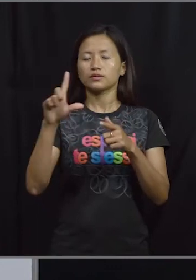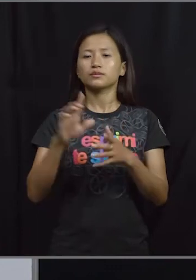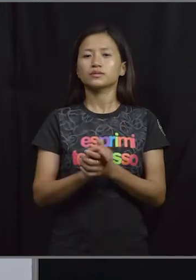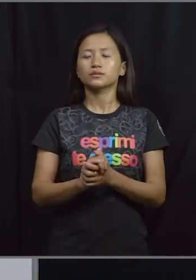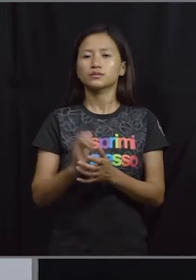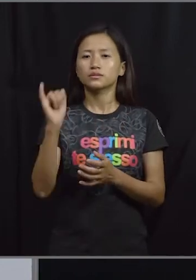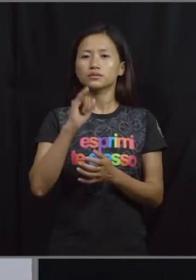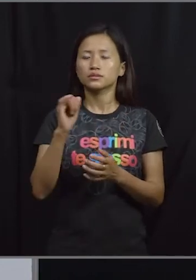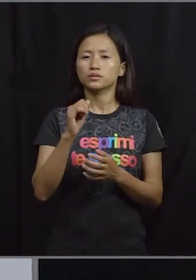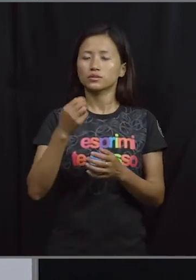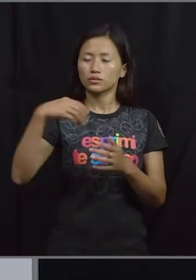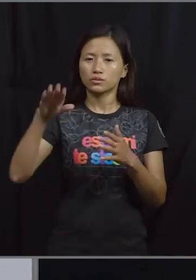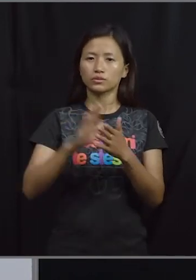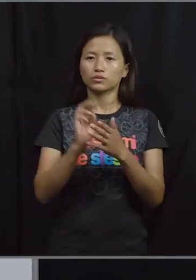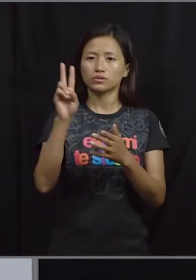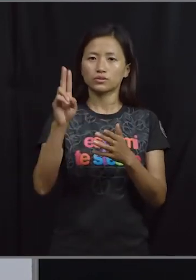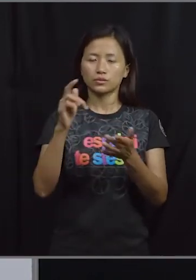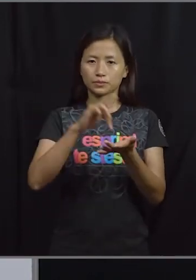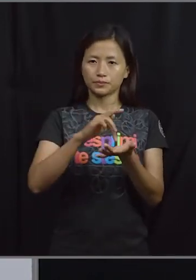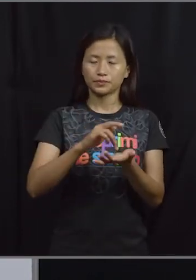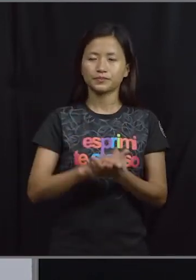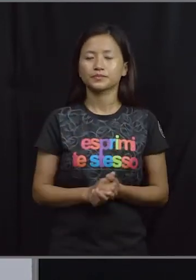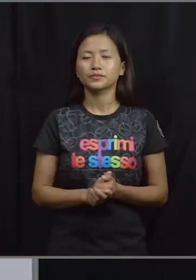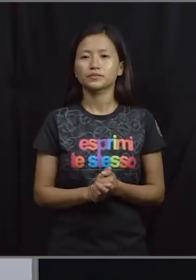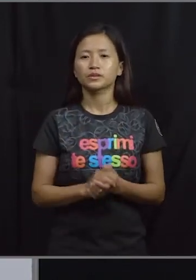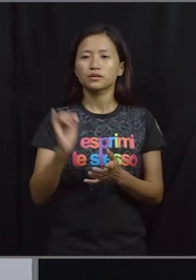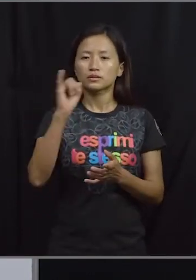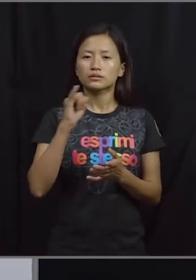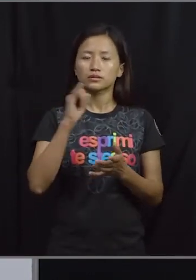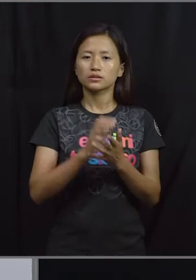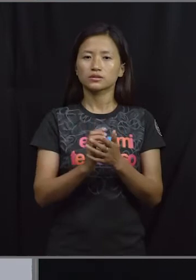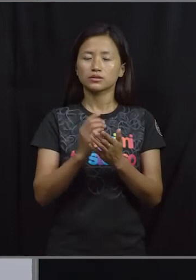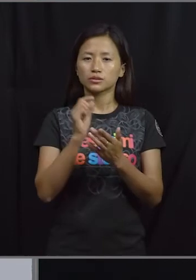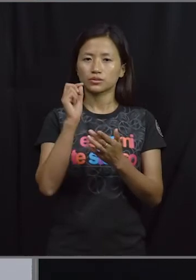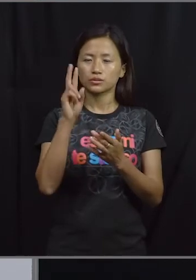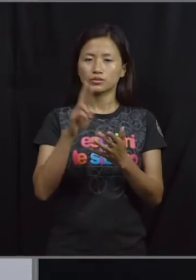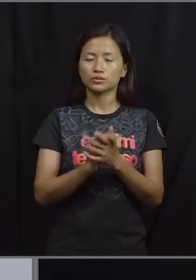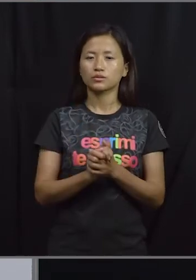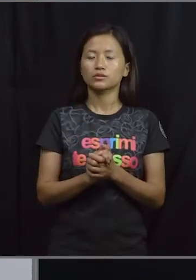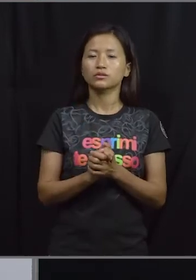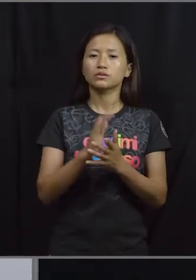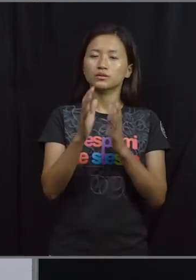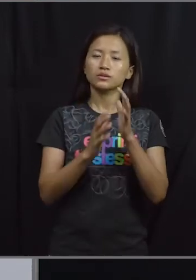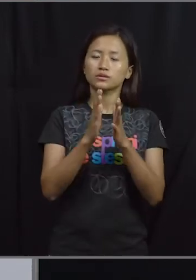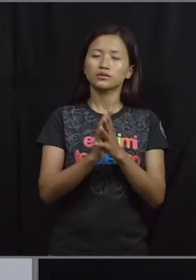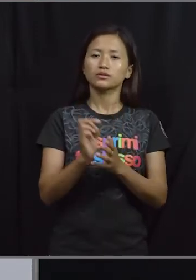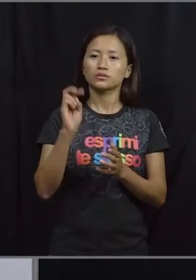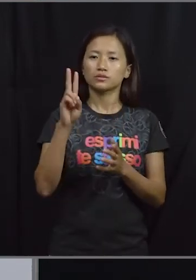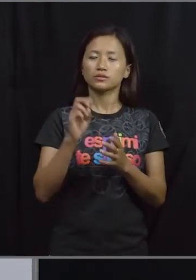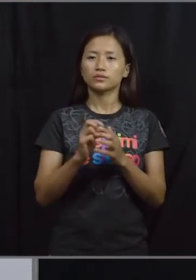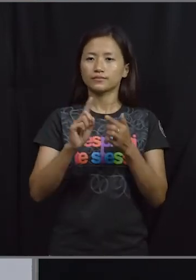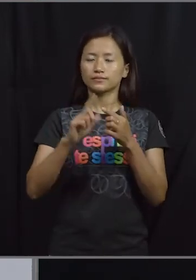to 2's place and 2 will come to 6's place. So it will be 6 2, and you change the sign of these two